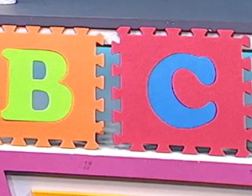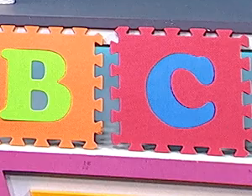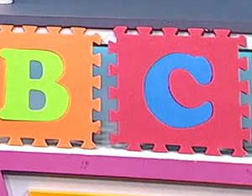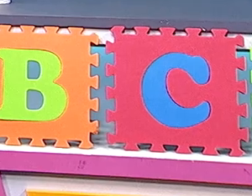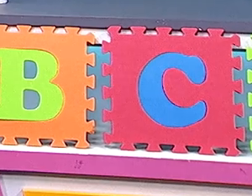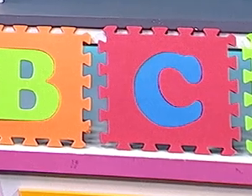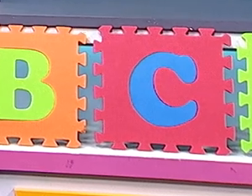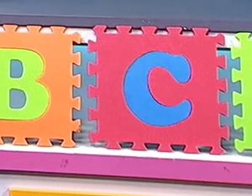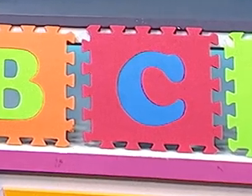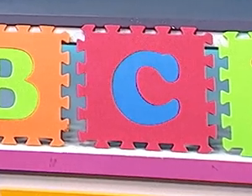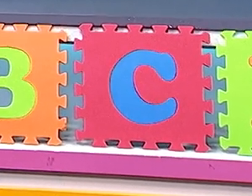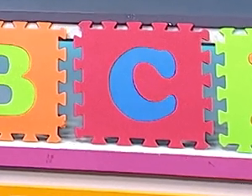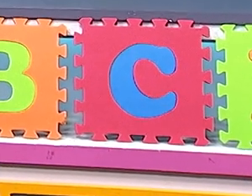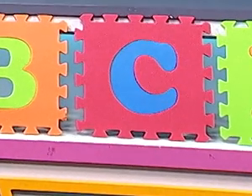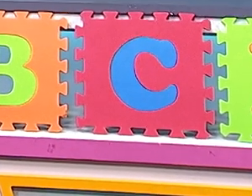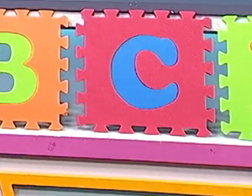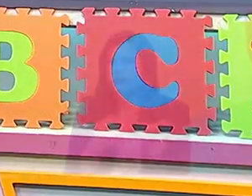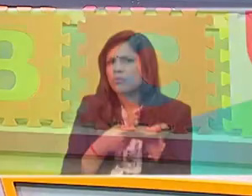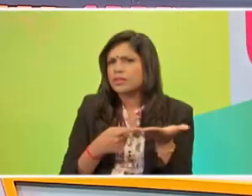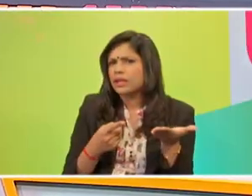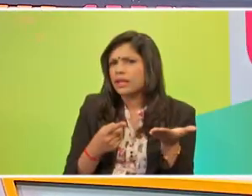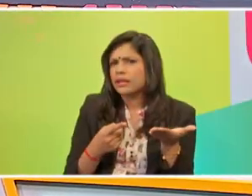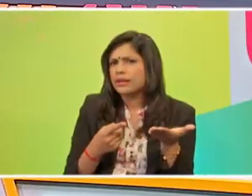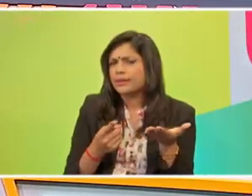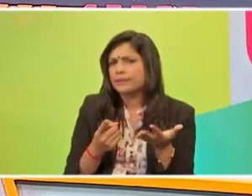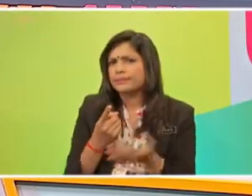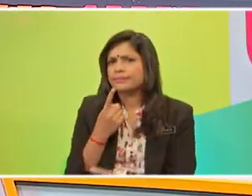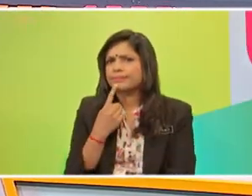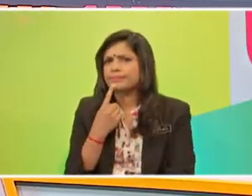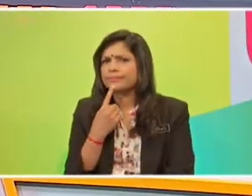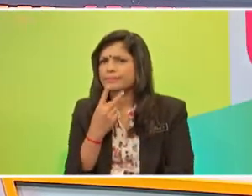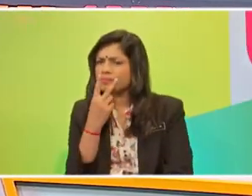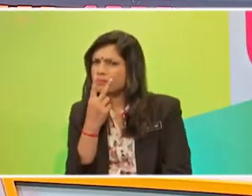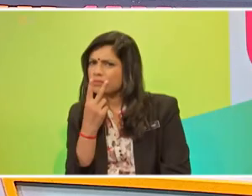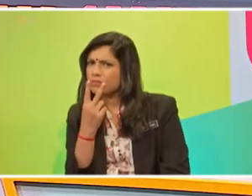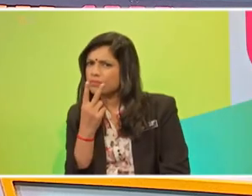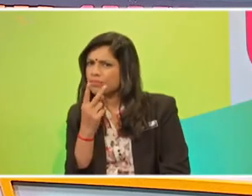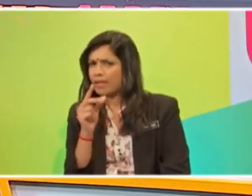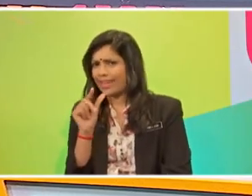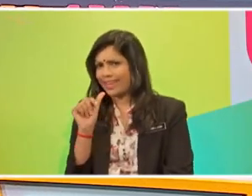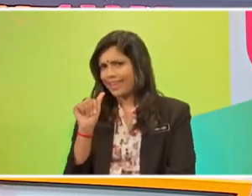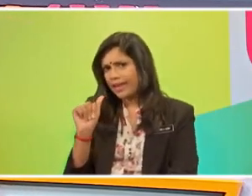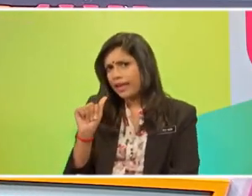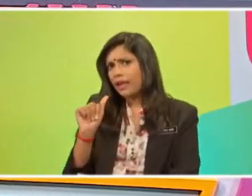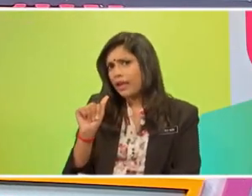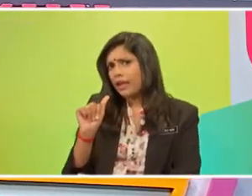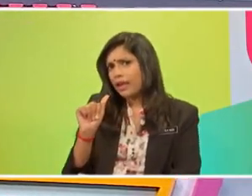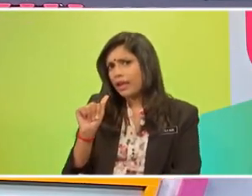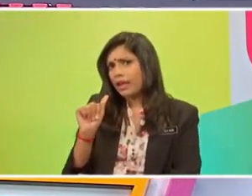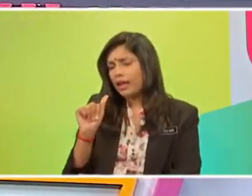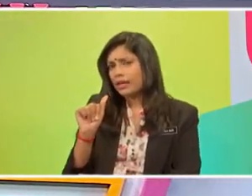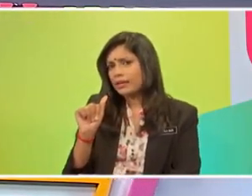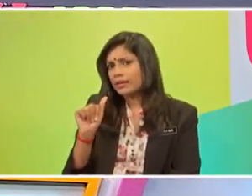Ooh, what's this? Oh, this is an A. We